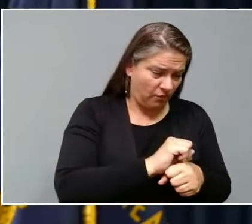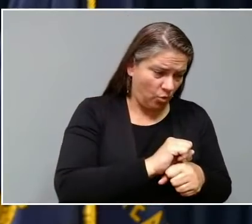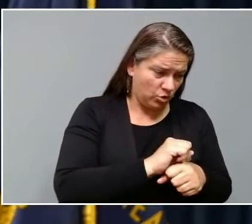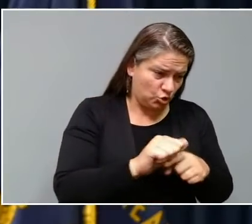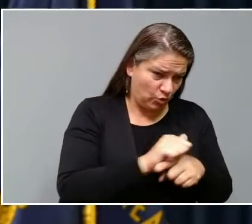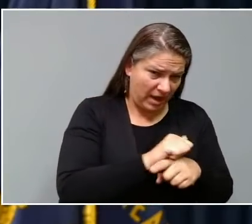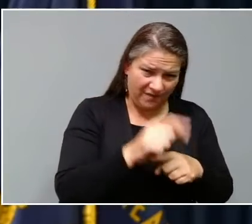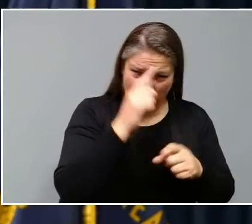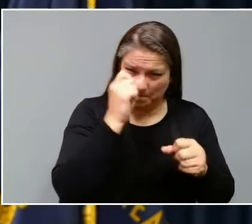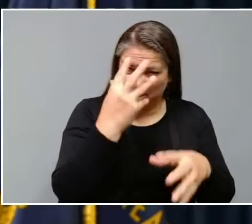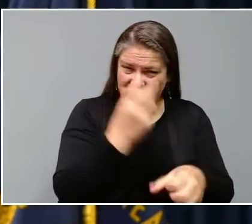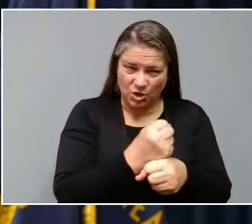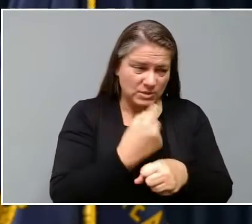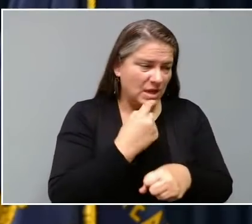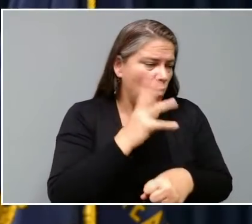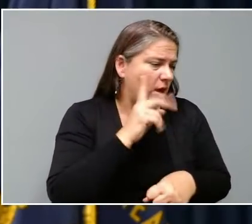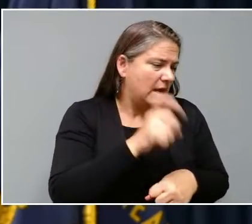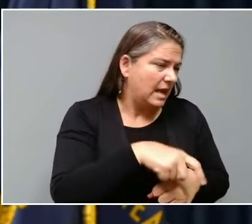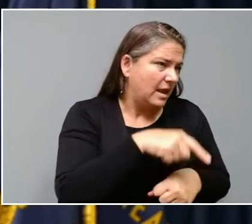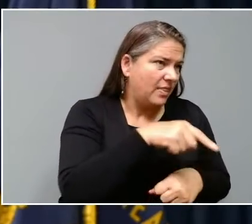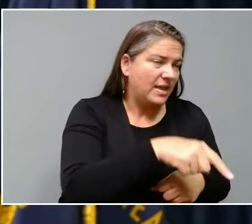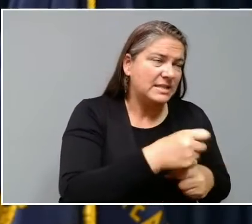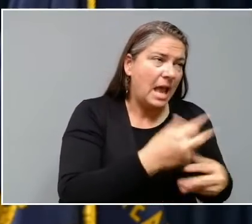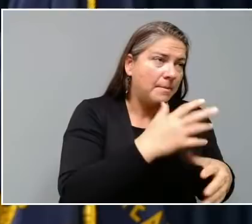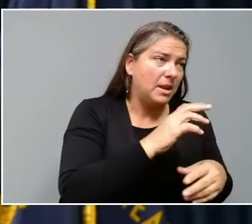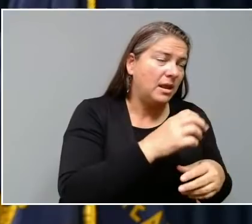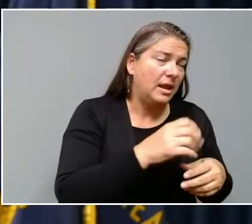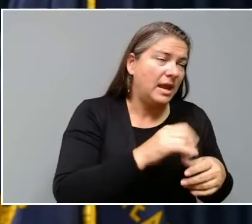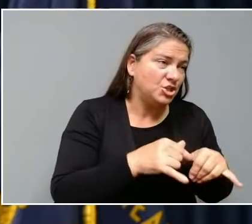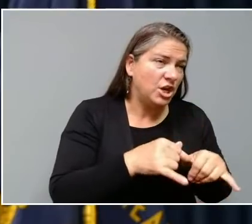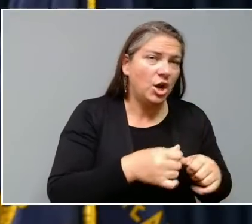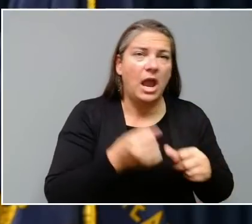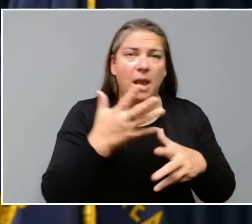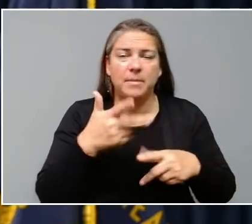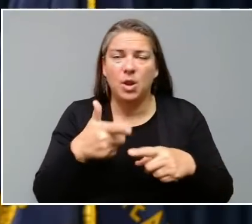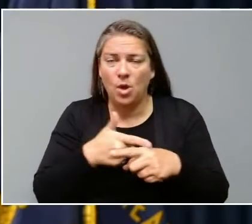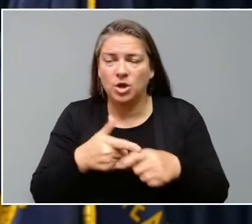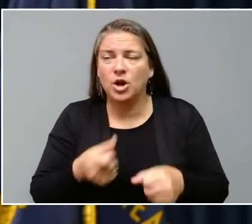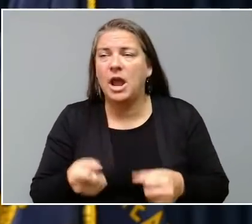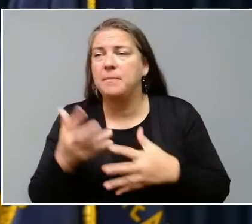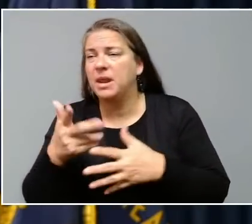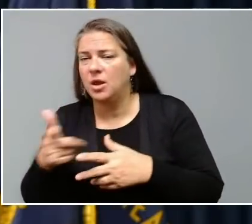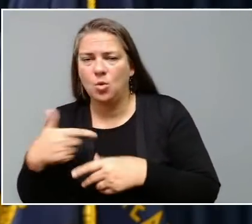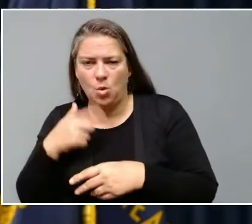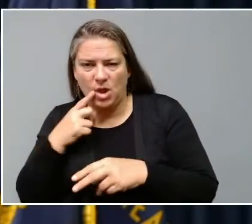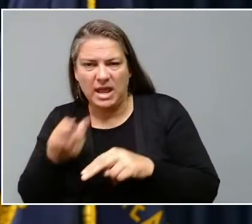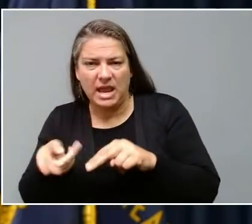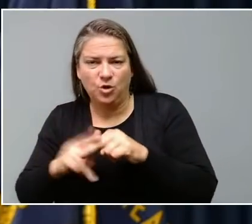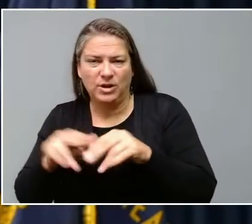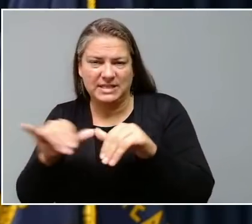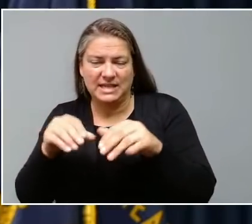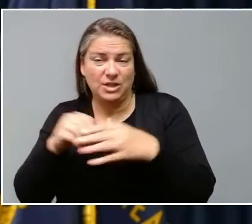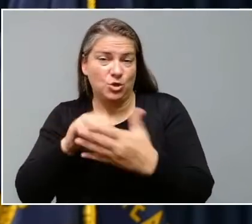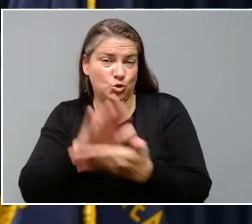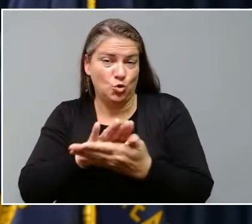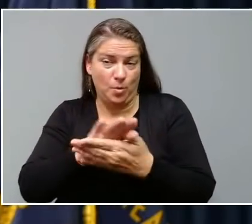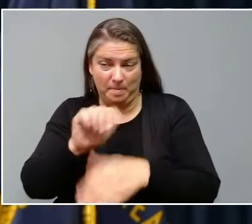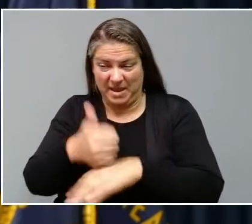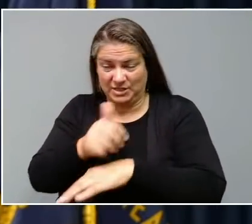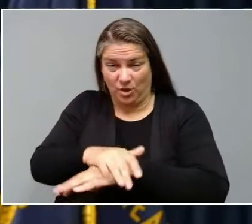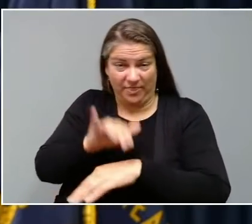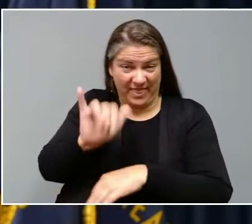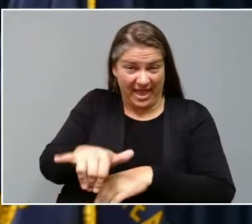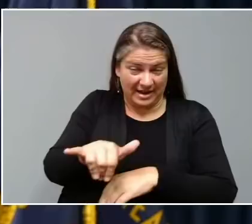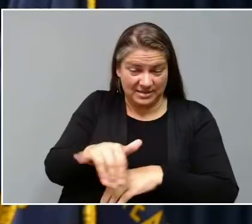we project we're going to need X number of engineers and X number of welders, and thus we're going to increase sizes in our schools, right? And then it's up to the